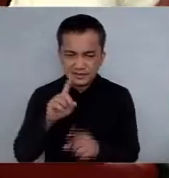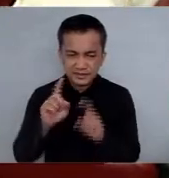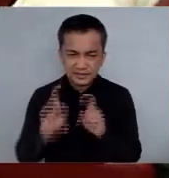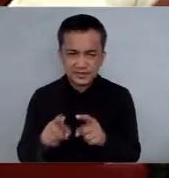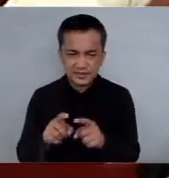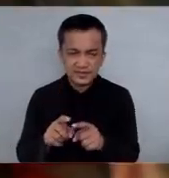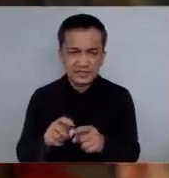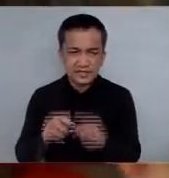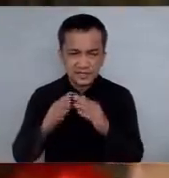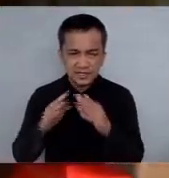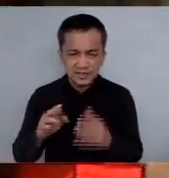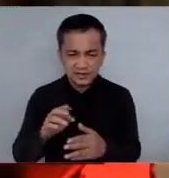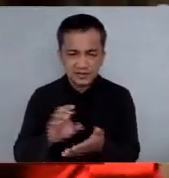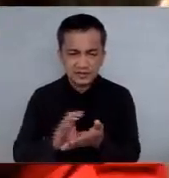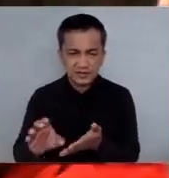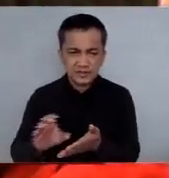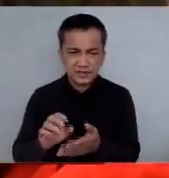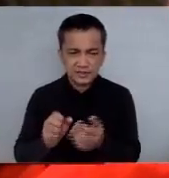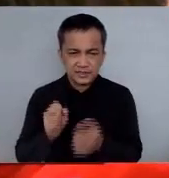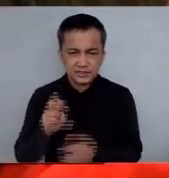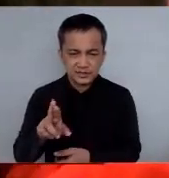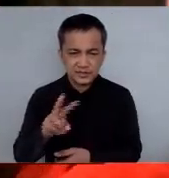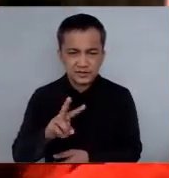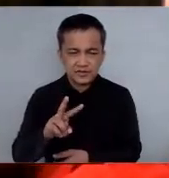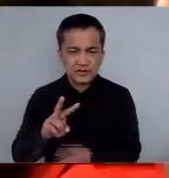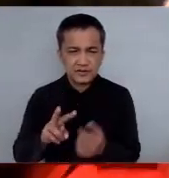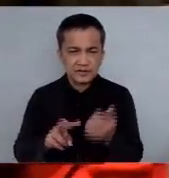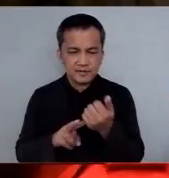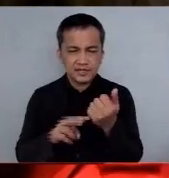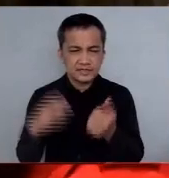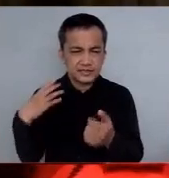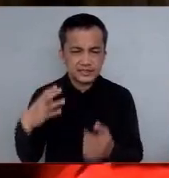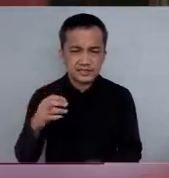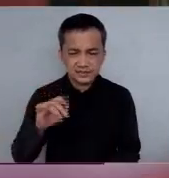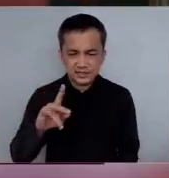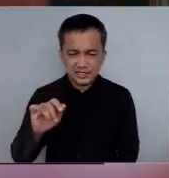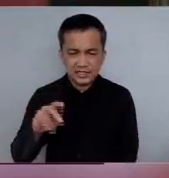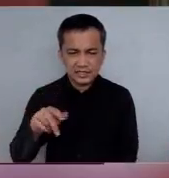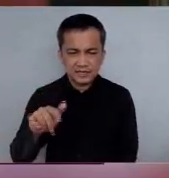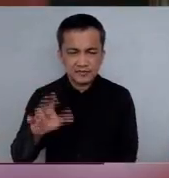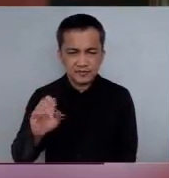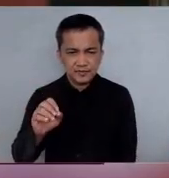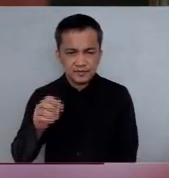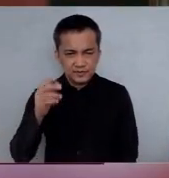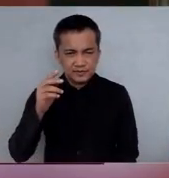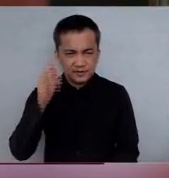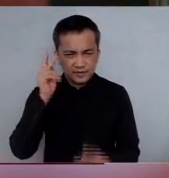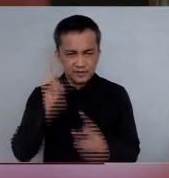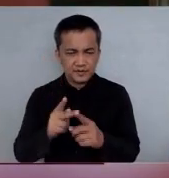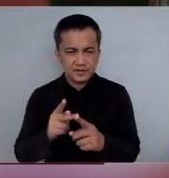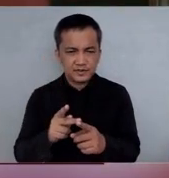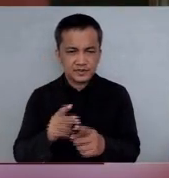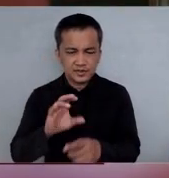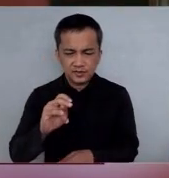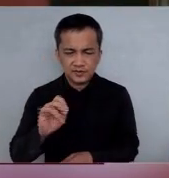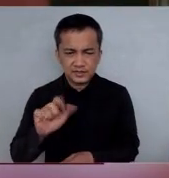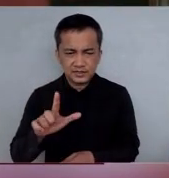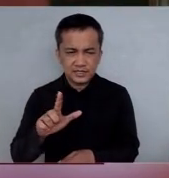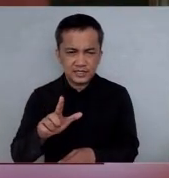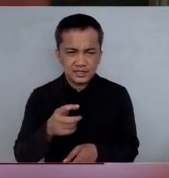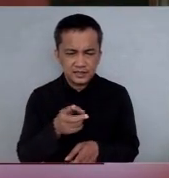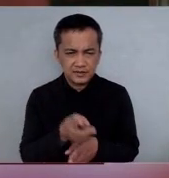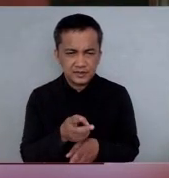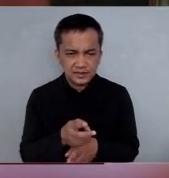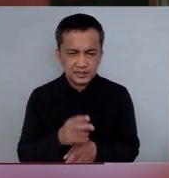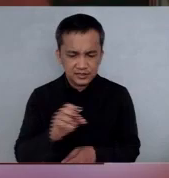Appropriations Panel Senior Vice Chair Stella Kimbo. That circular states that the purpose of the confidential funds is for surveillance